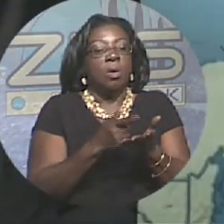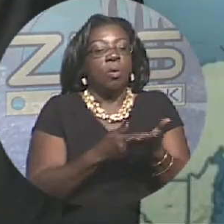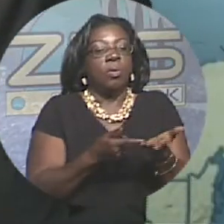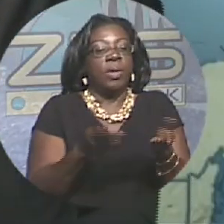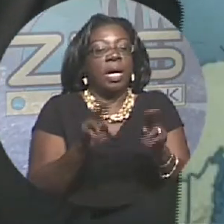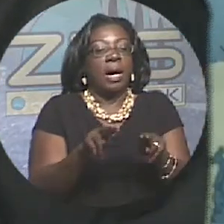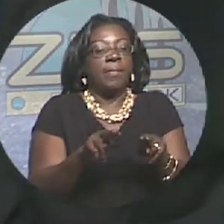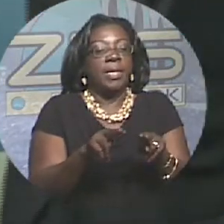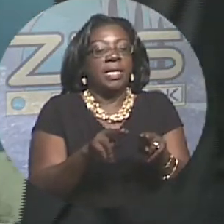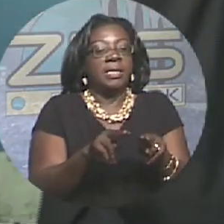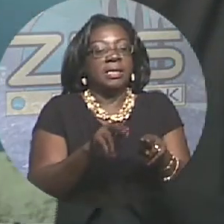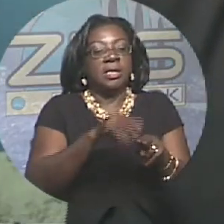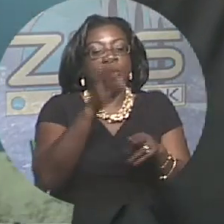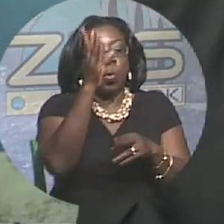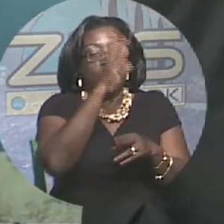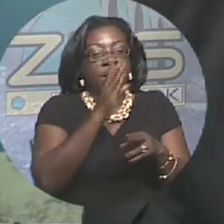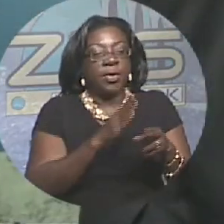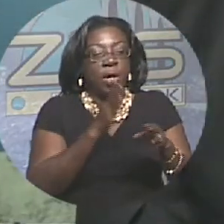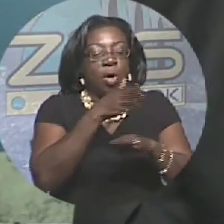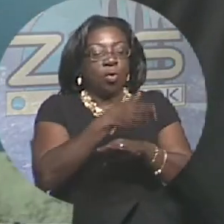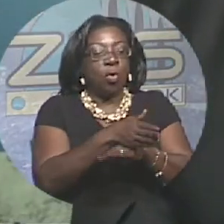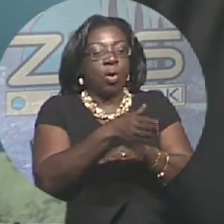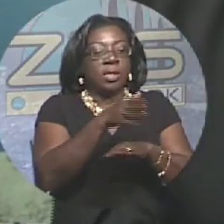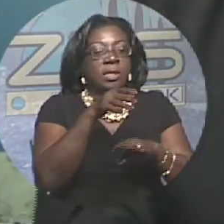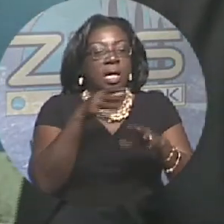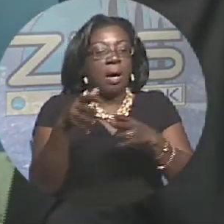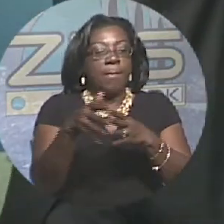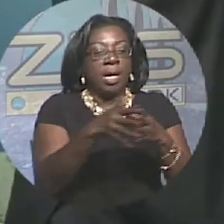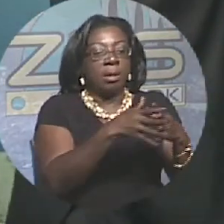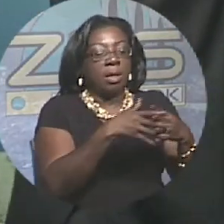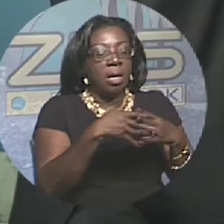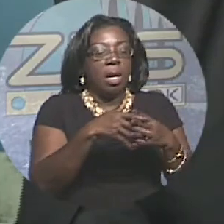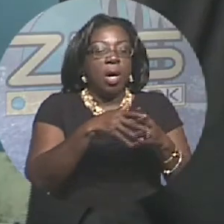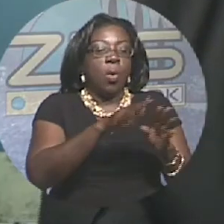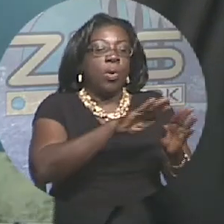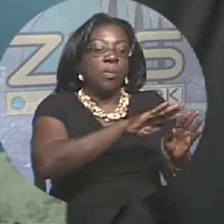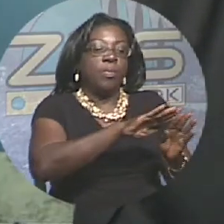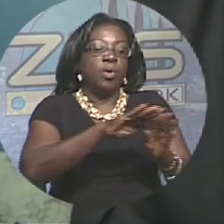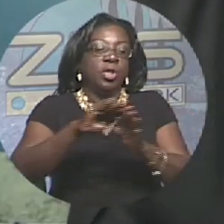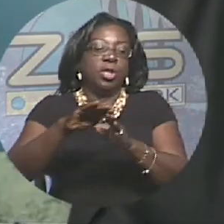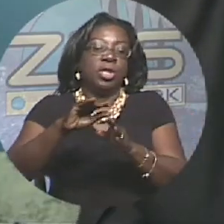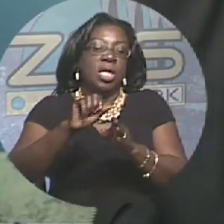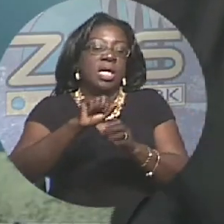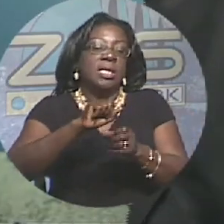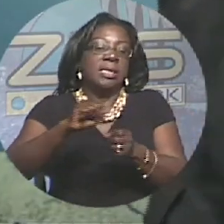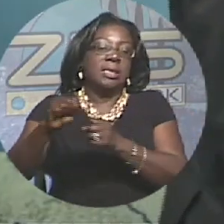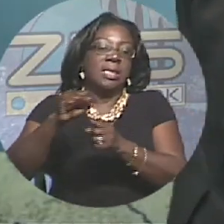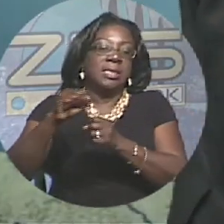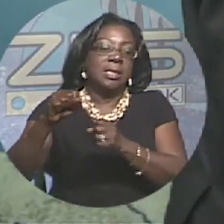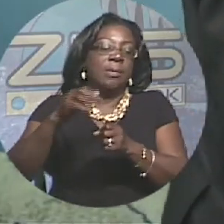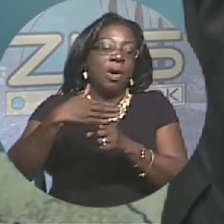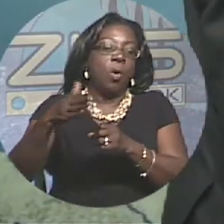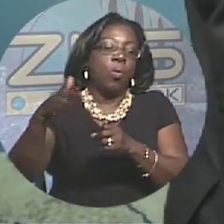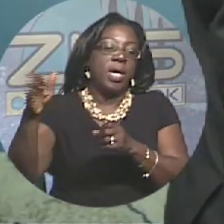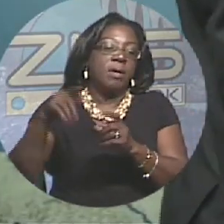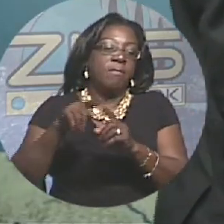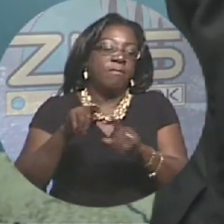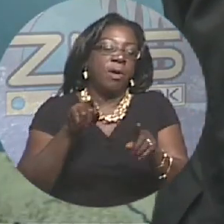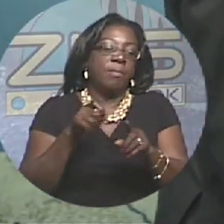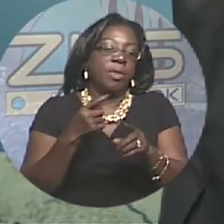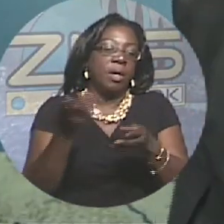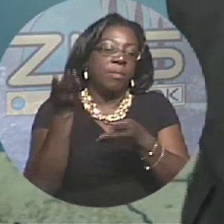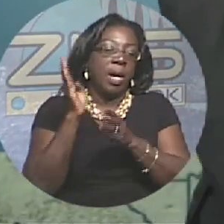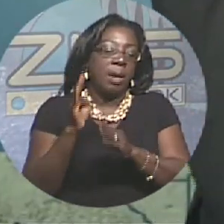is this blocking trough is going to keep the system to the east, preventing it from moving towards the west. But by Tuesday, we expect it to take a jog